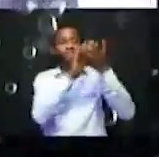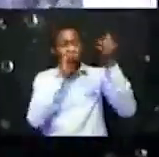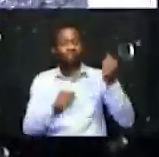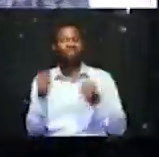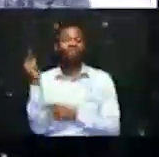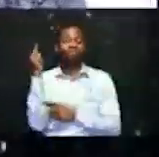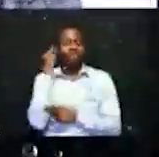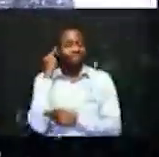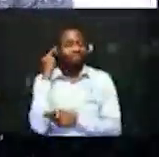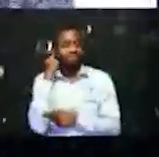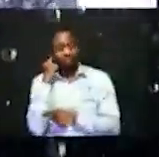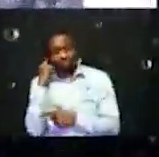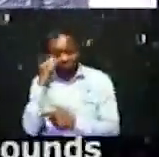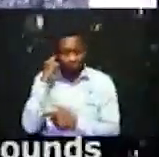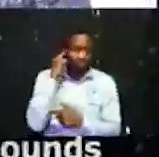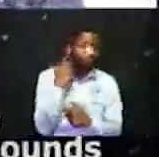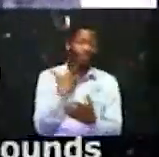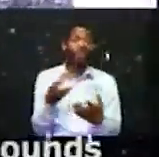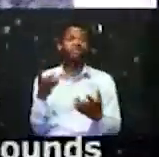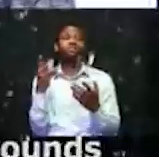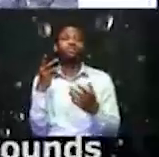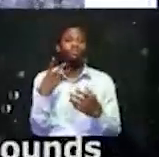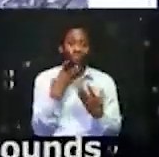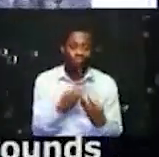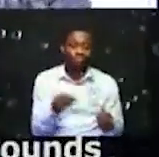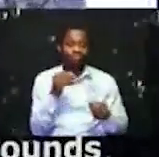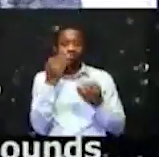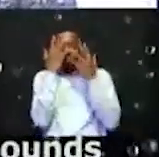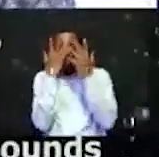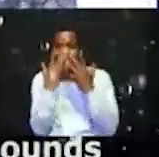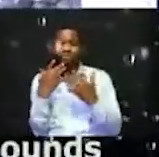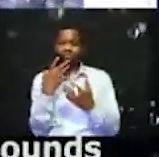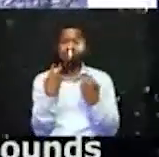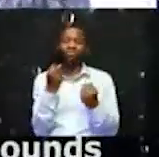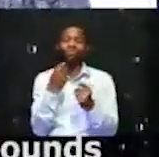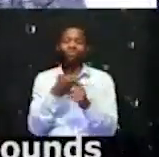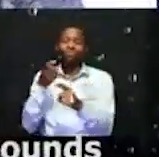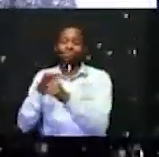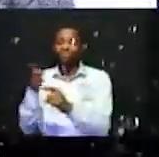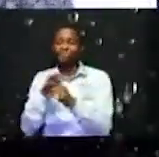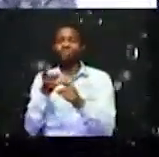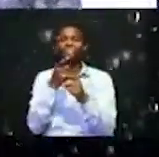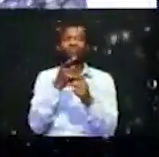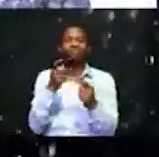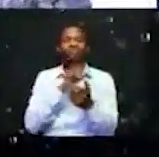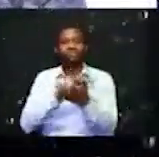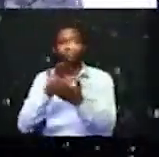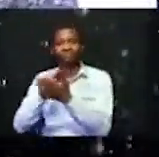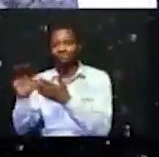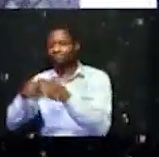sound in a believer's seal. It's so the sorrow steals his wounds and